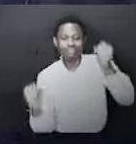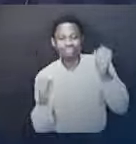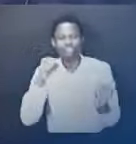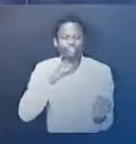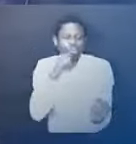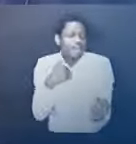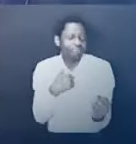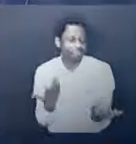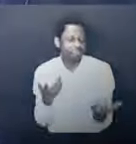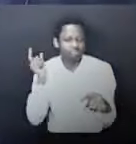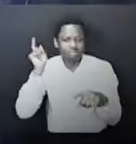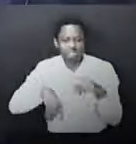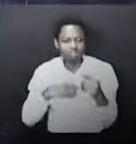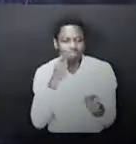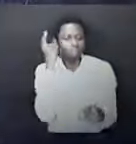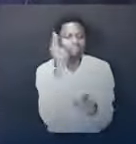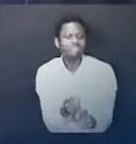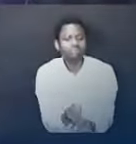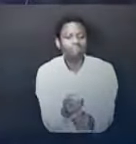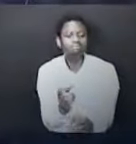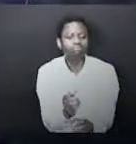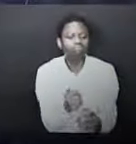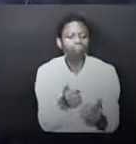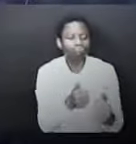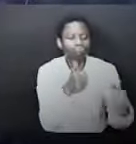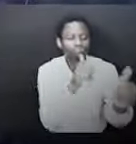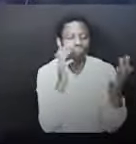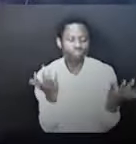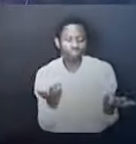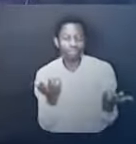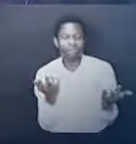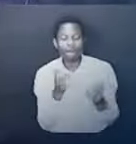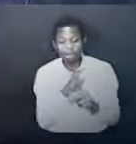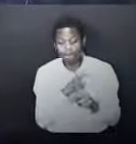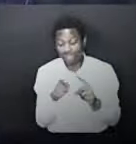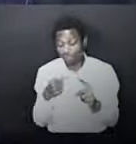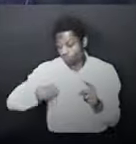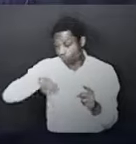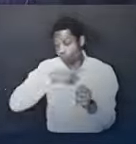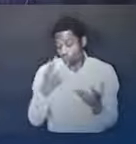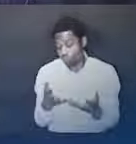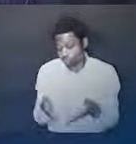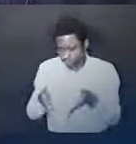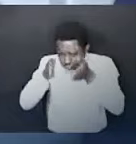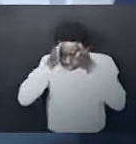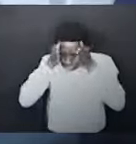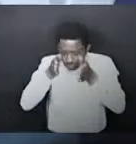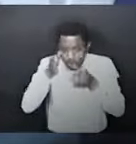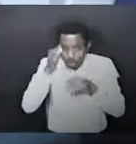So we want to stay to the vision that God has given us.